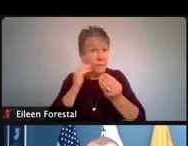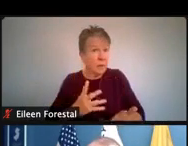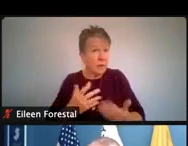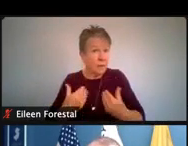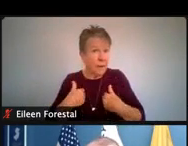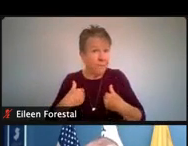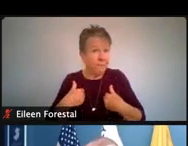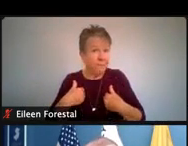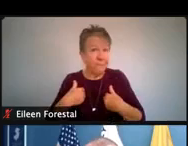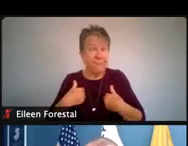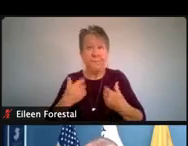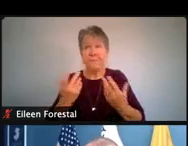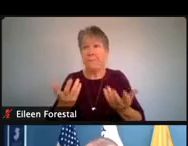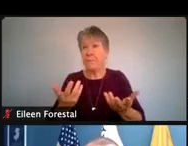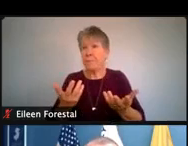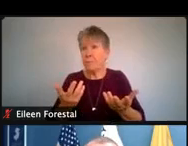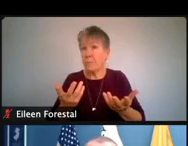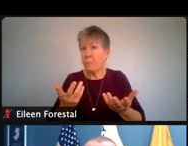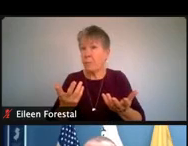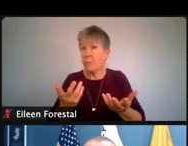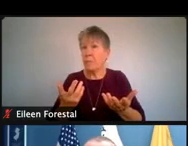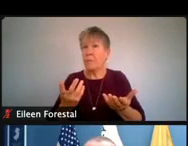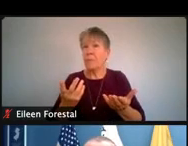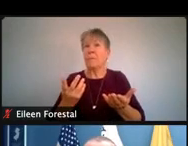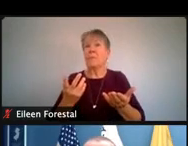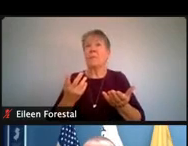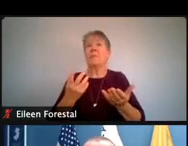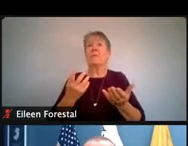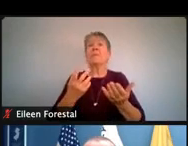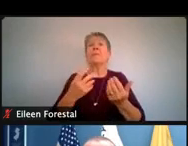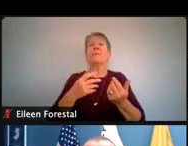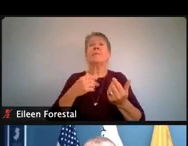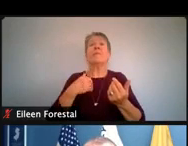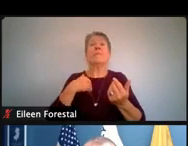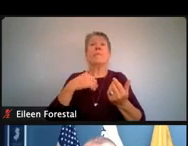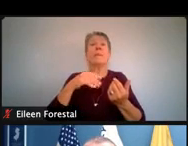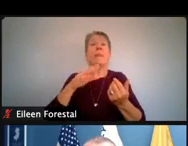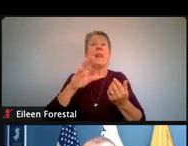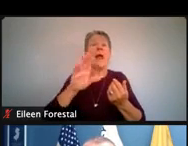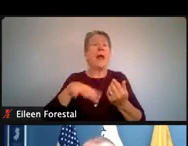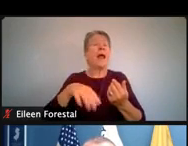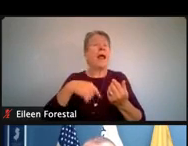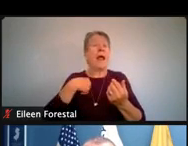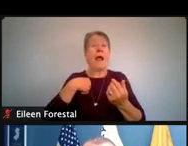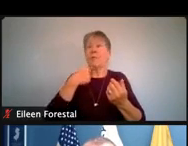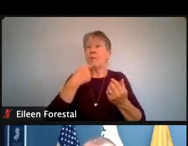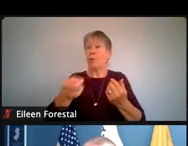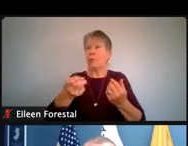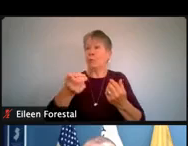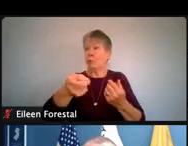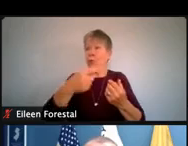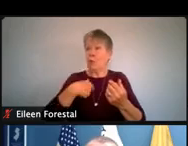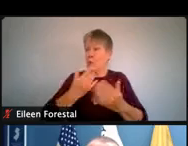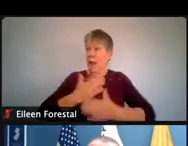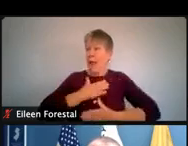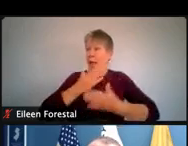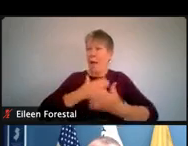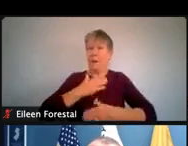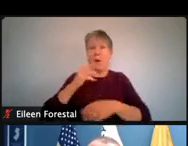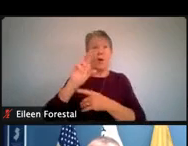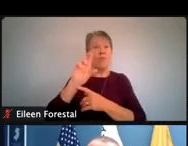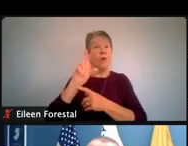was that Rutgers beat Michigan State on Saturday, which was huge. But what I wasn't thrilled about was